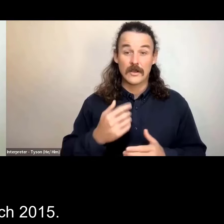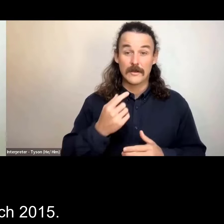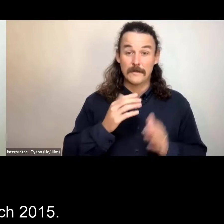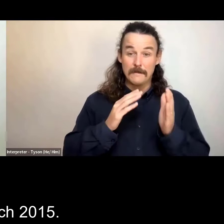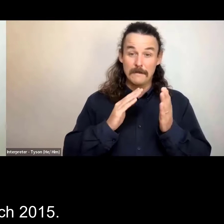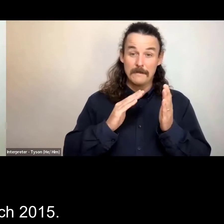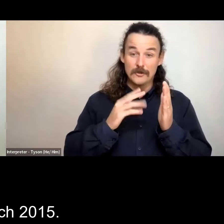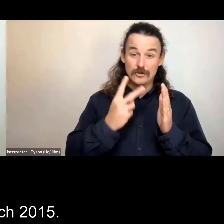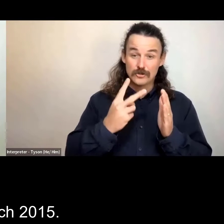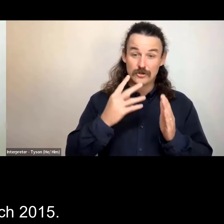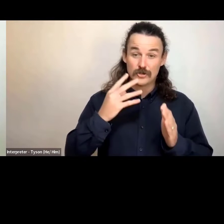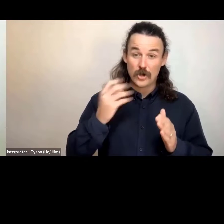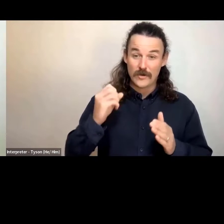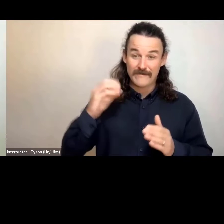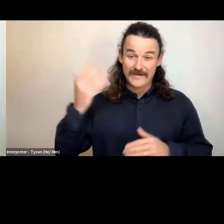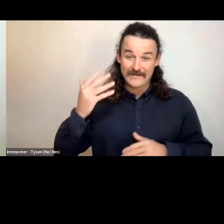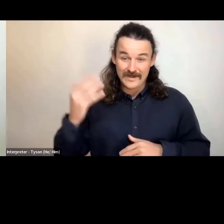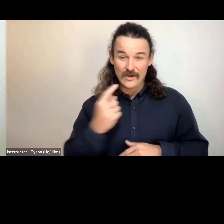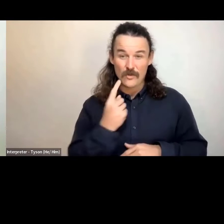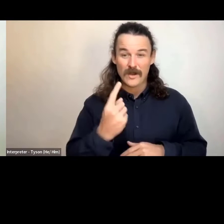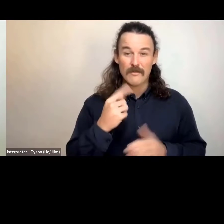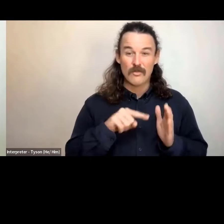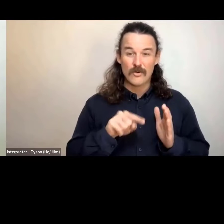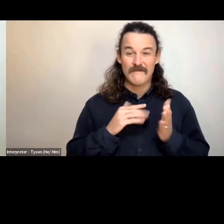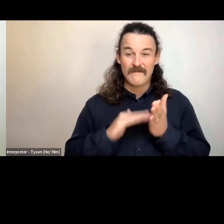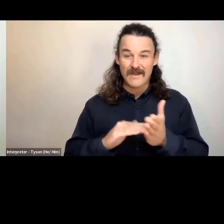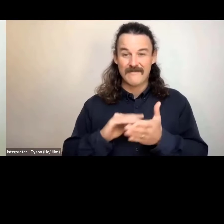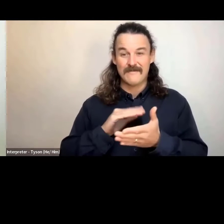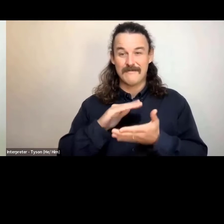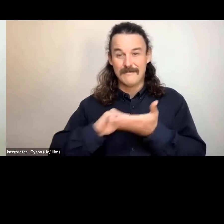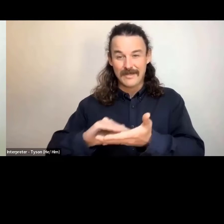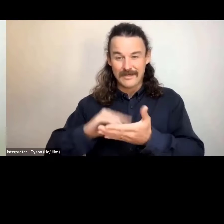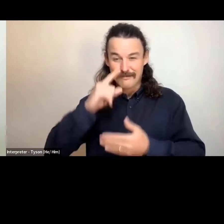March 2015.